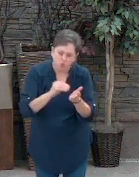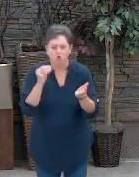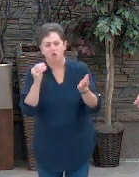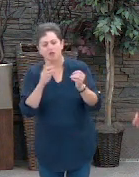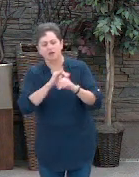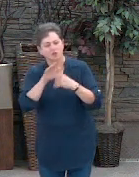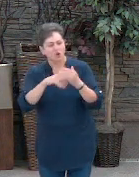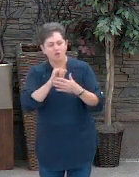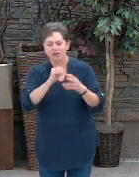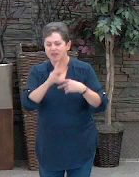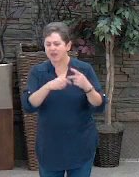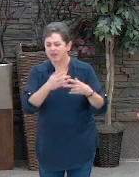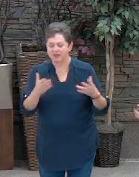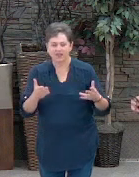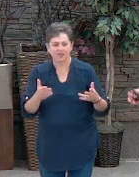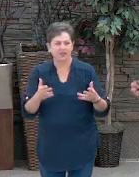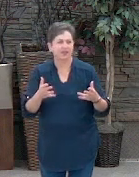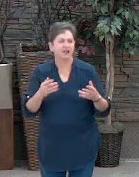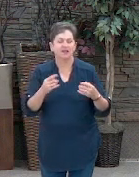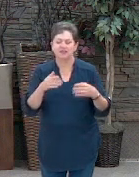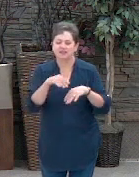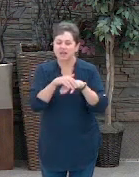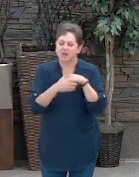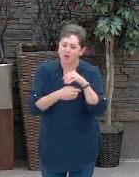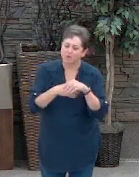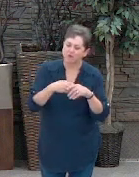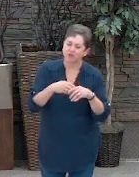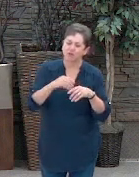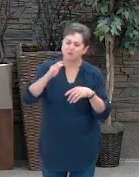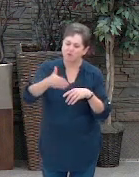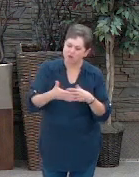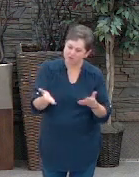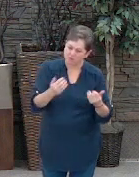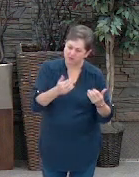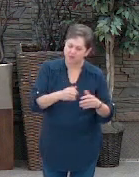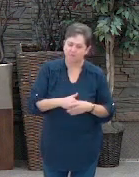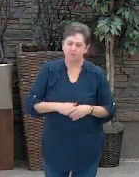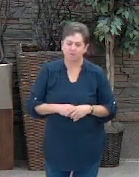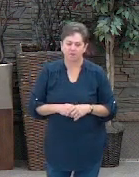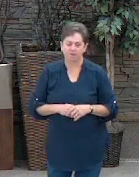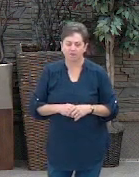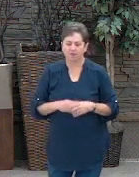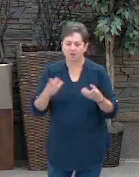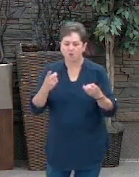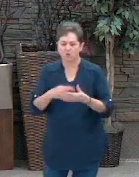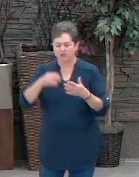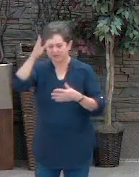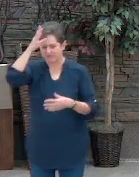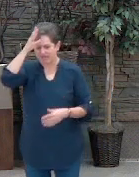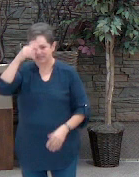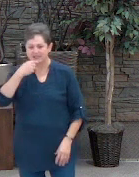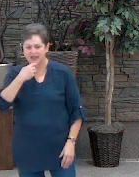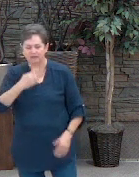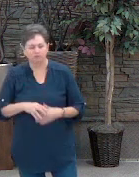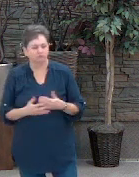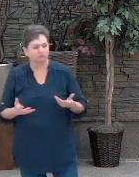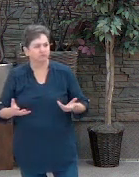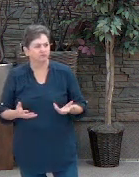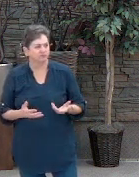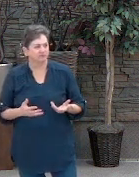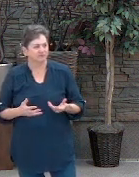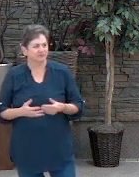does all of that kind of stuff. It's that comforting welcome, come on in. And what does dad say?